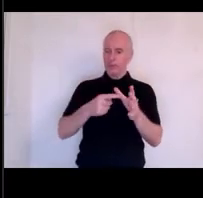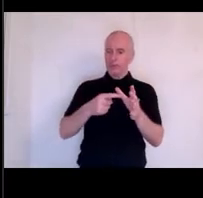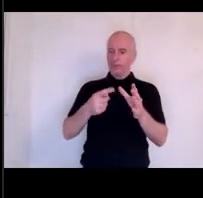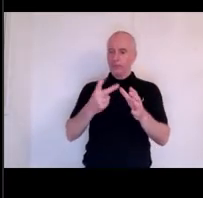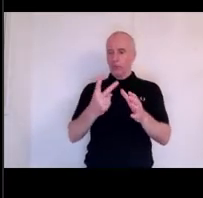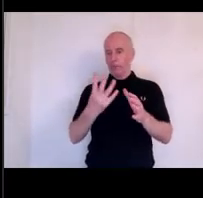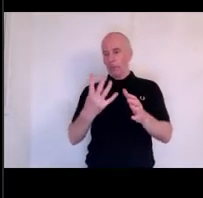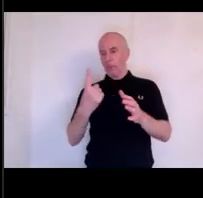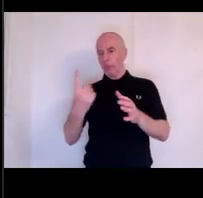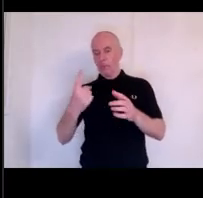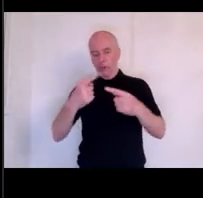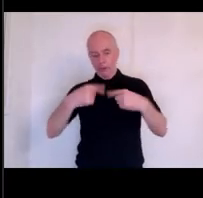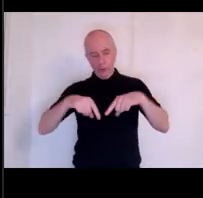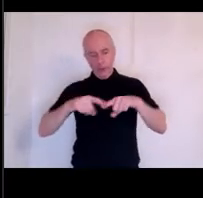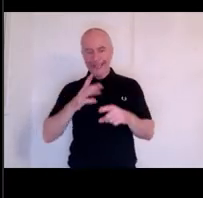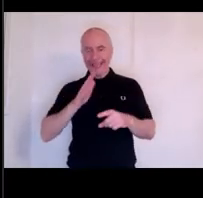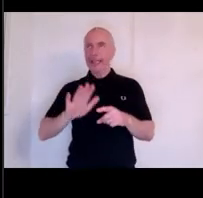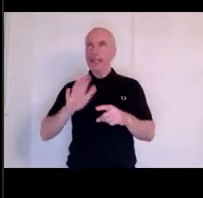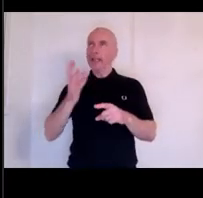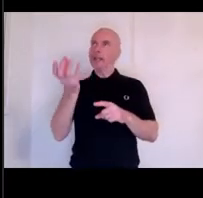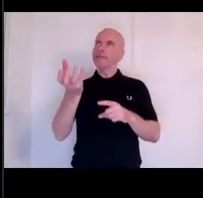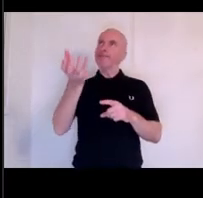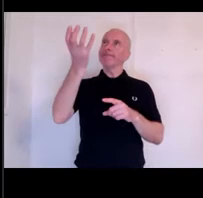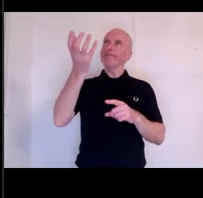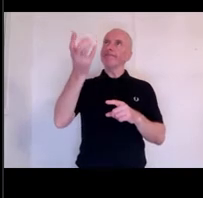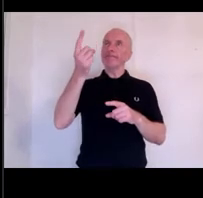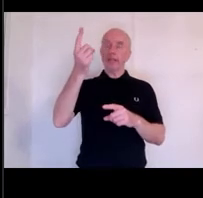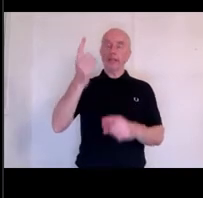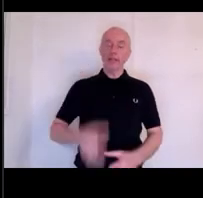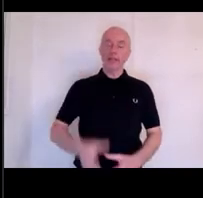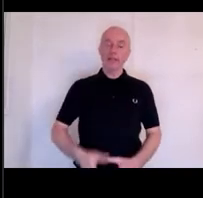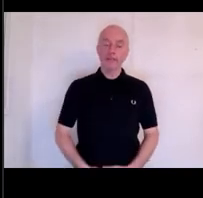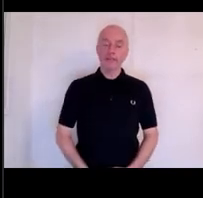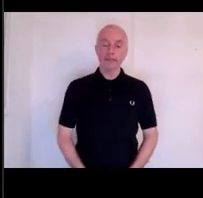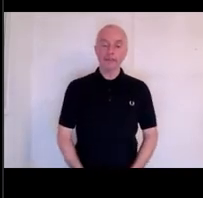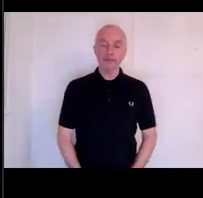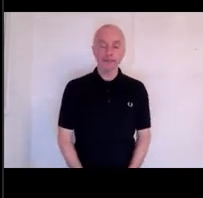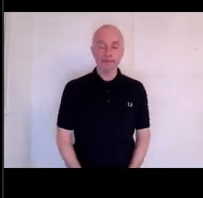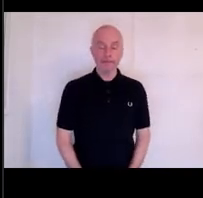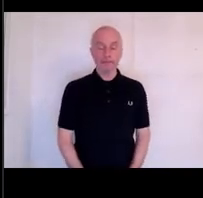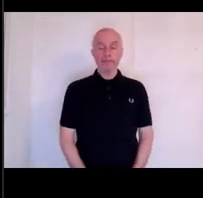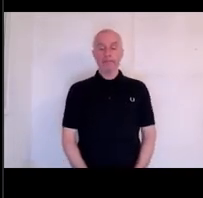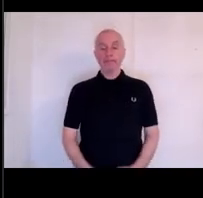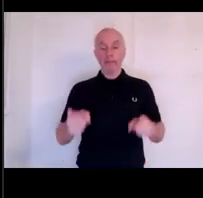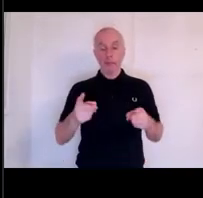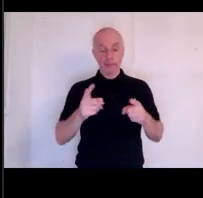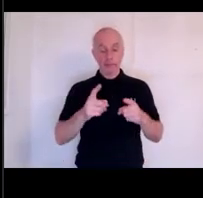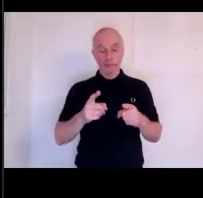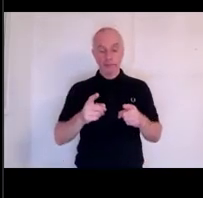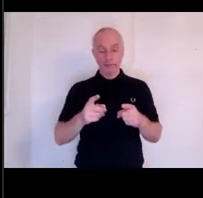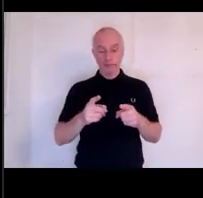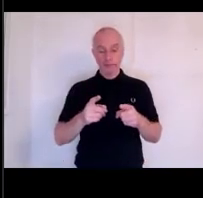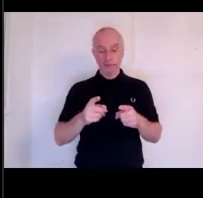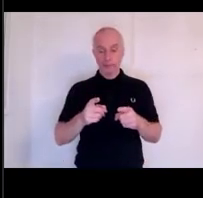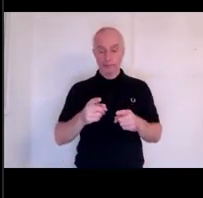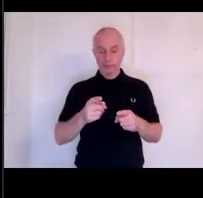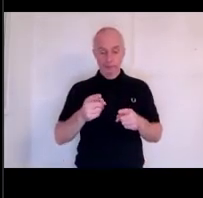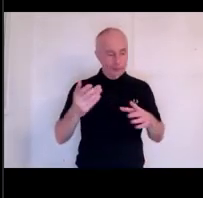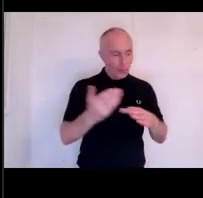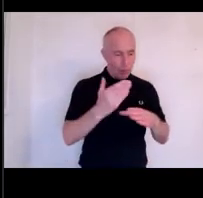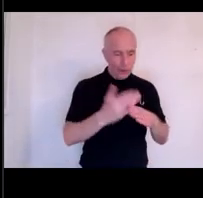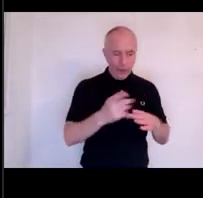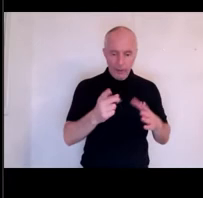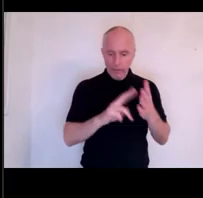And so the work of nuclear data allows us to develop these safety devices